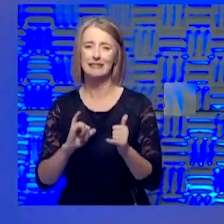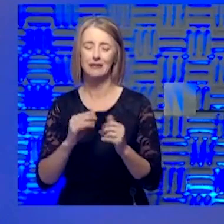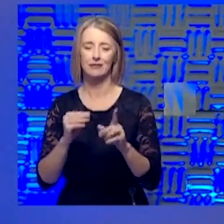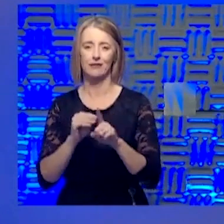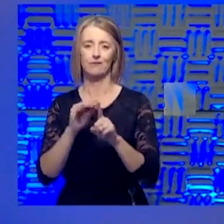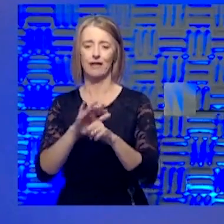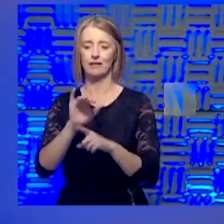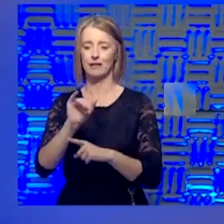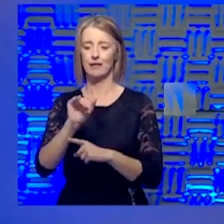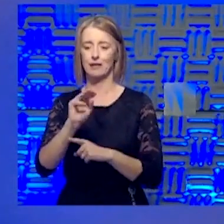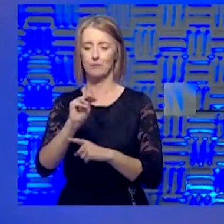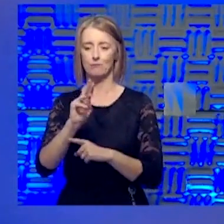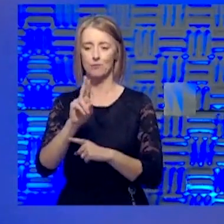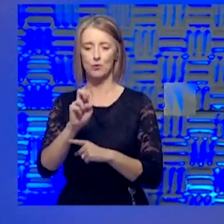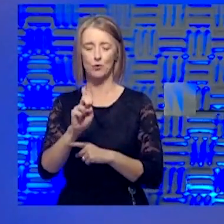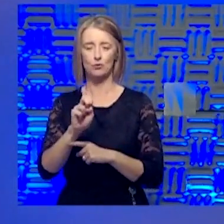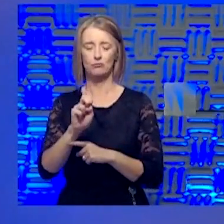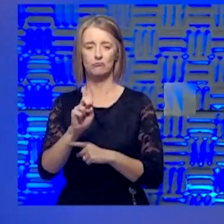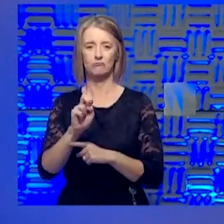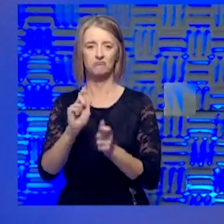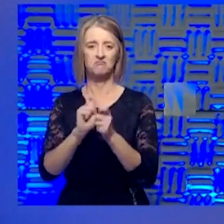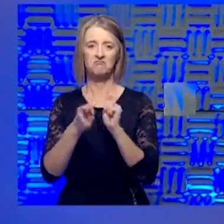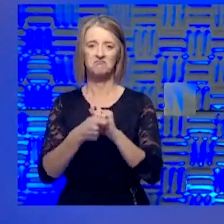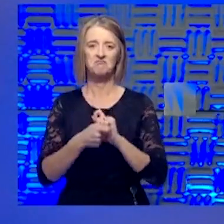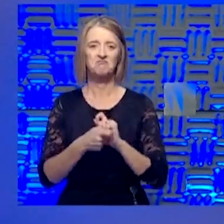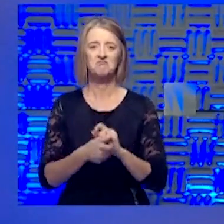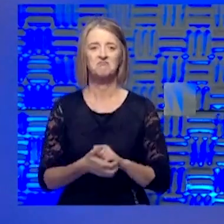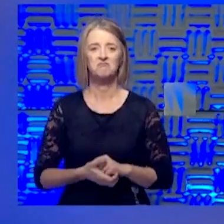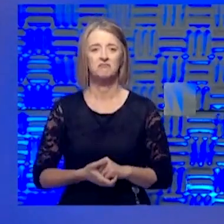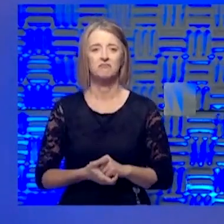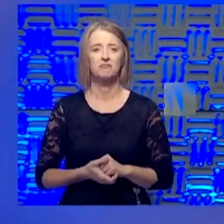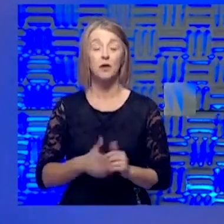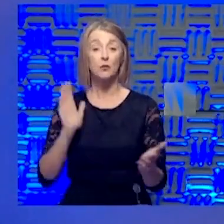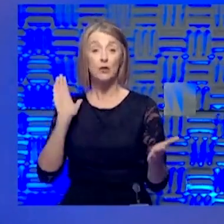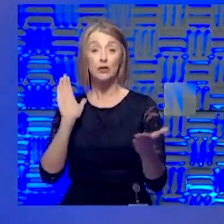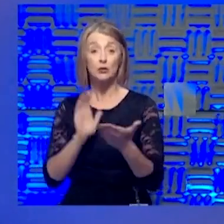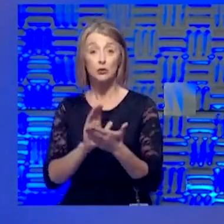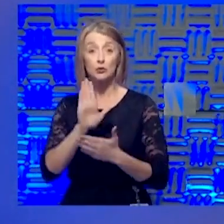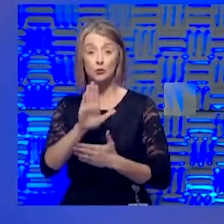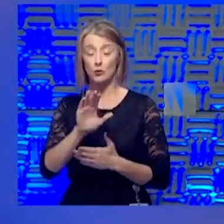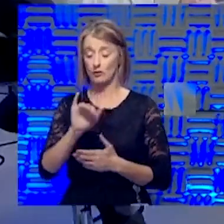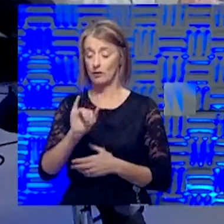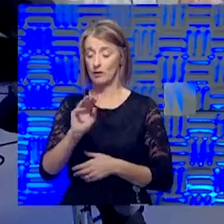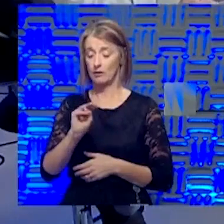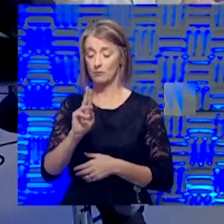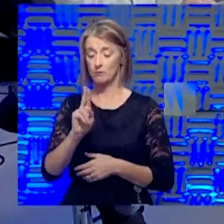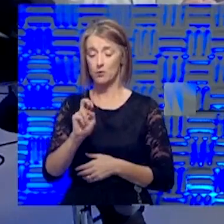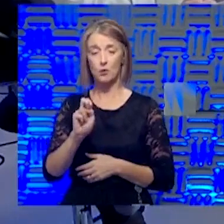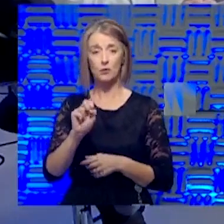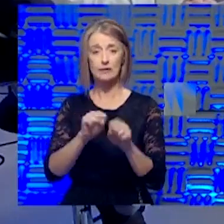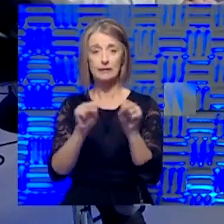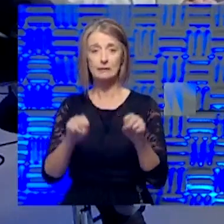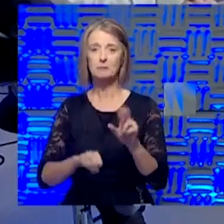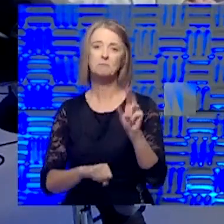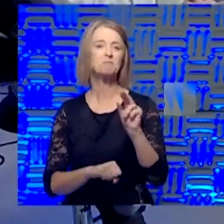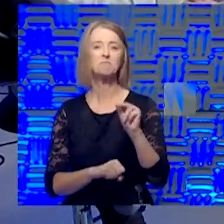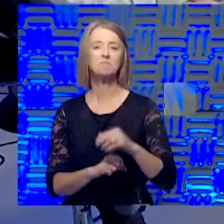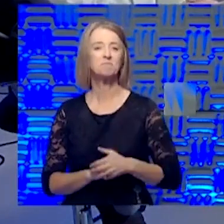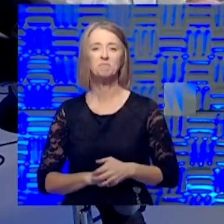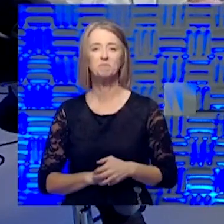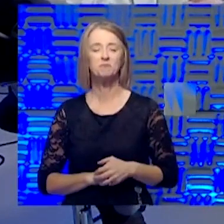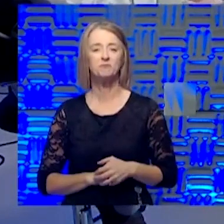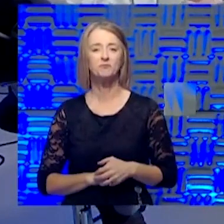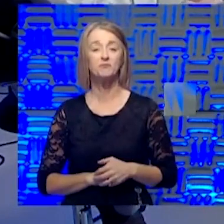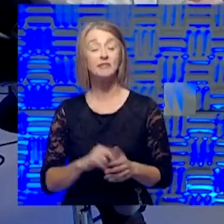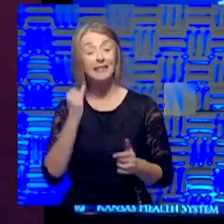not, doing what we are endorsing is not going to reduce your immune system at all. I would just say the other thing, you can always, if